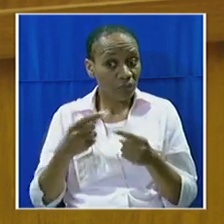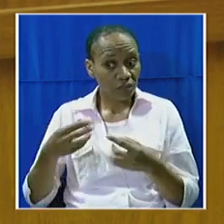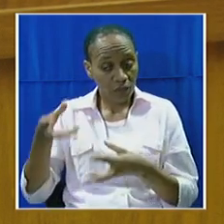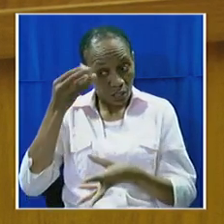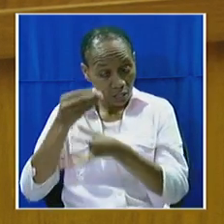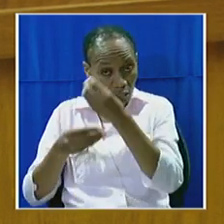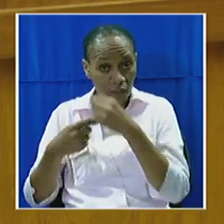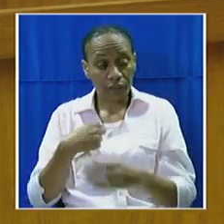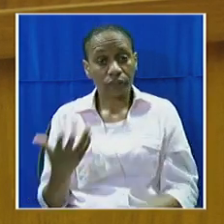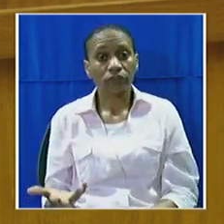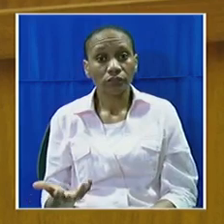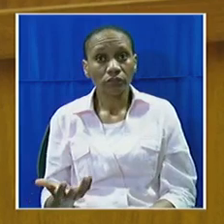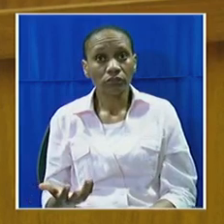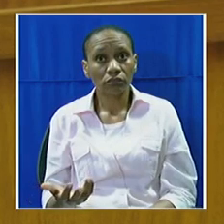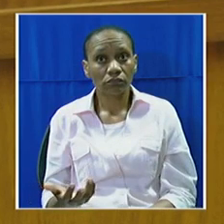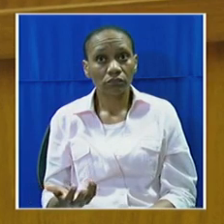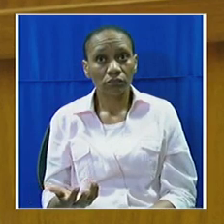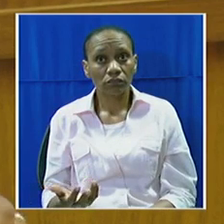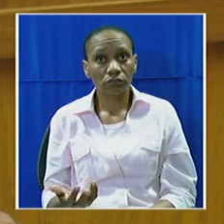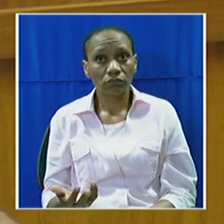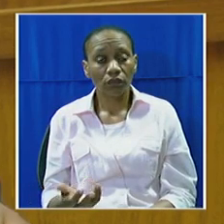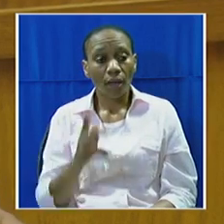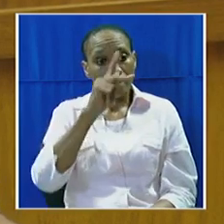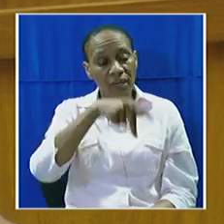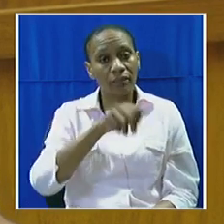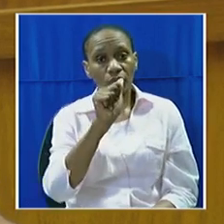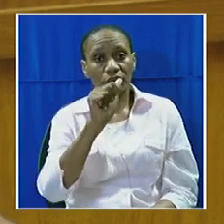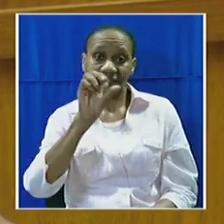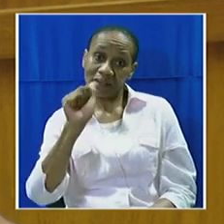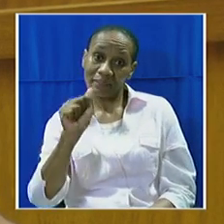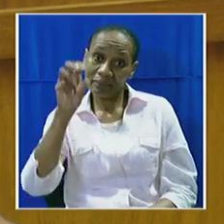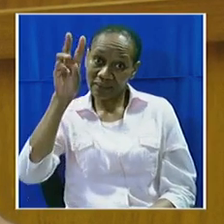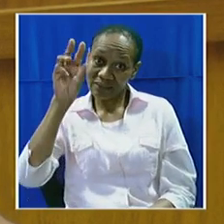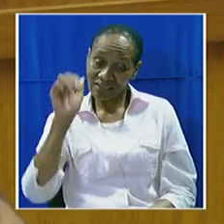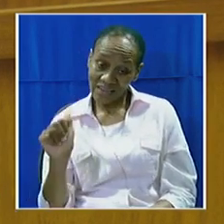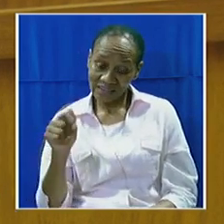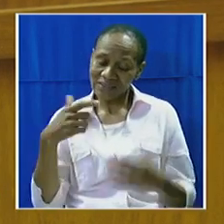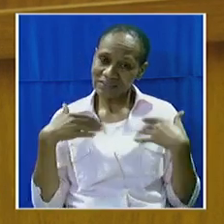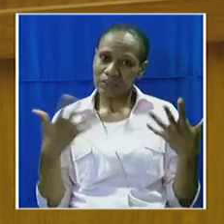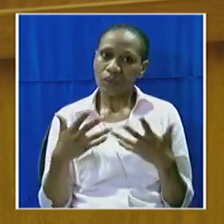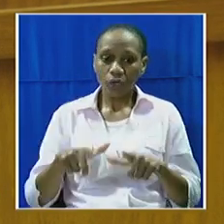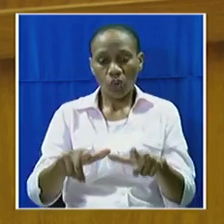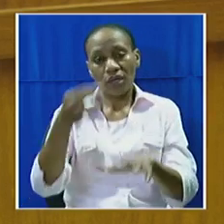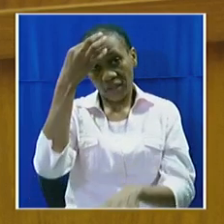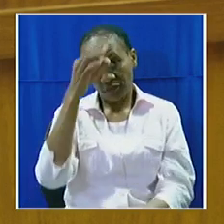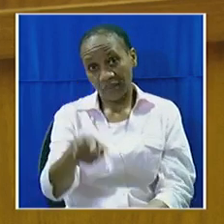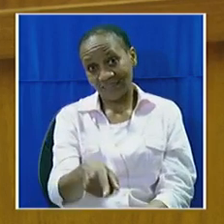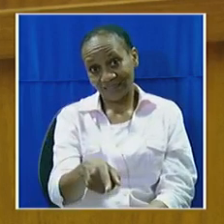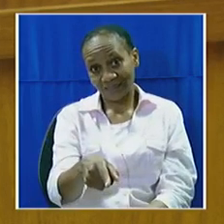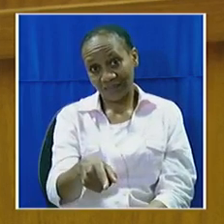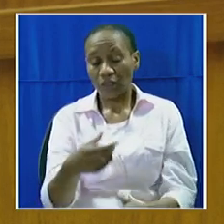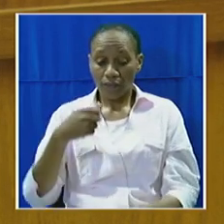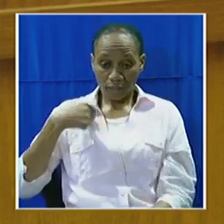The enforcement of the Public Audit Amendment Act must start in the local government.